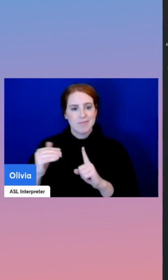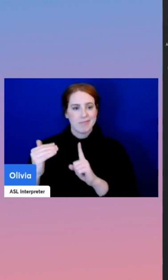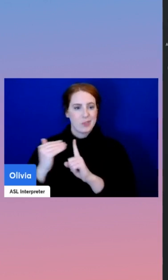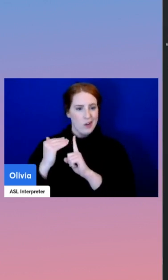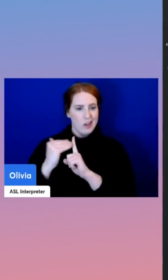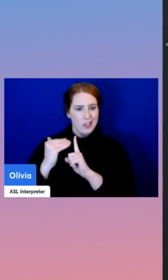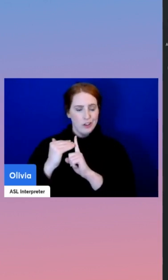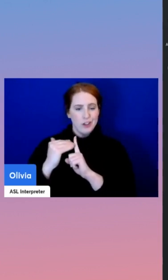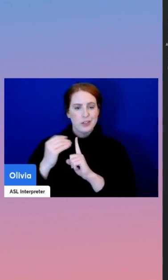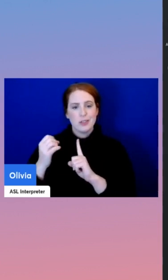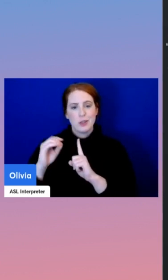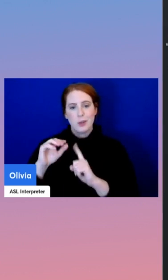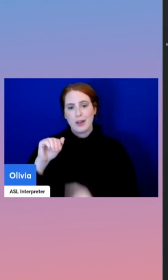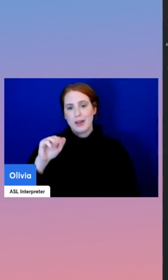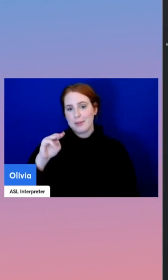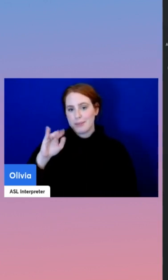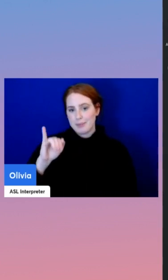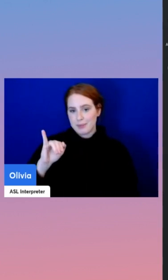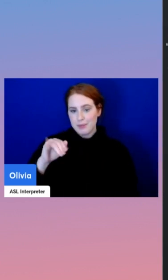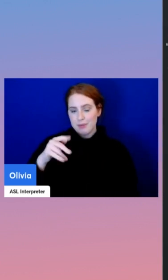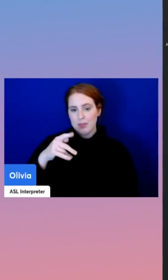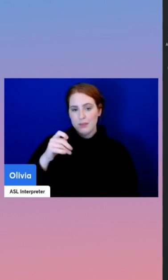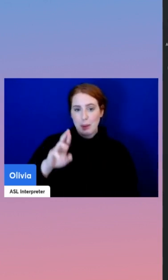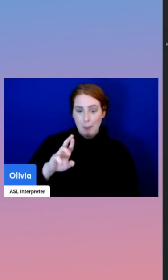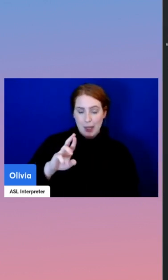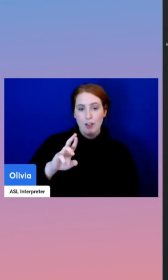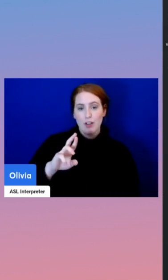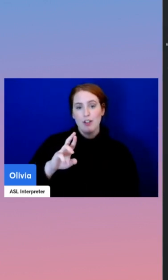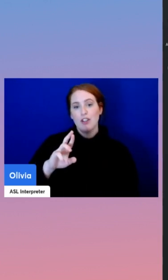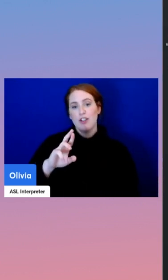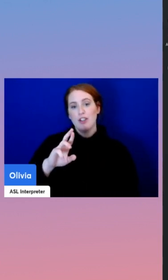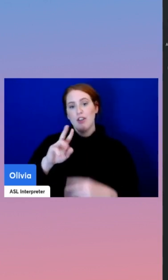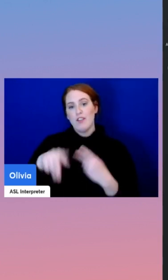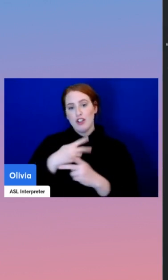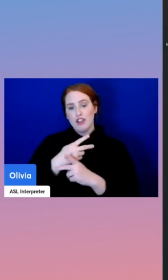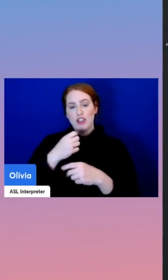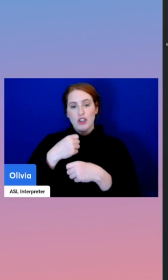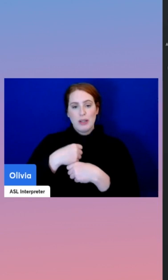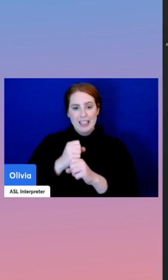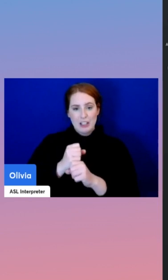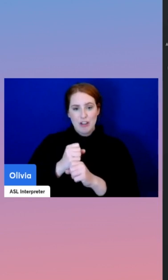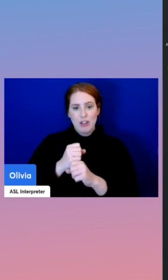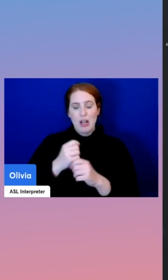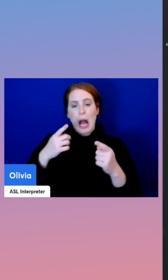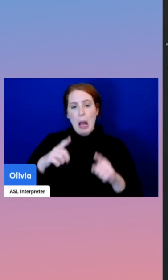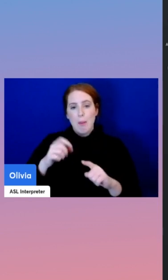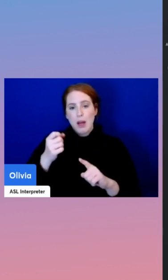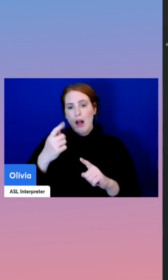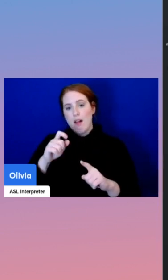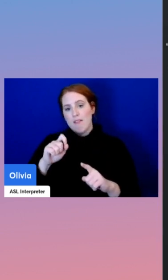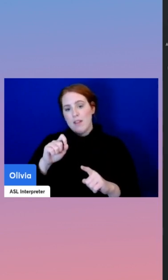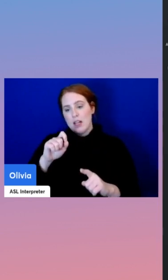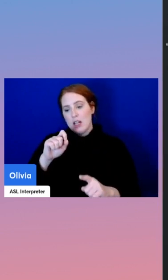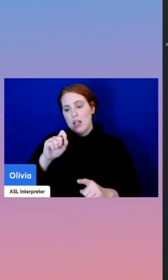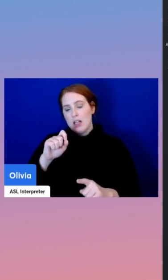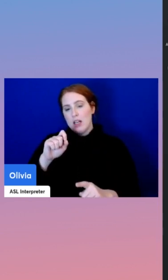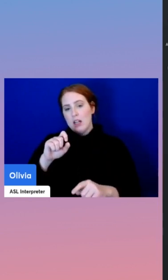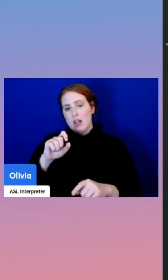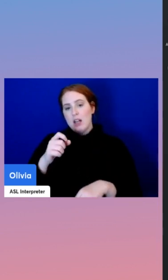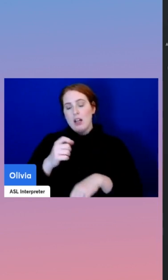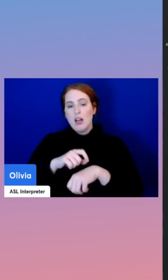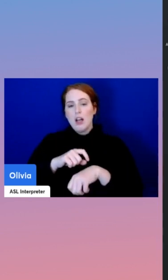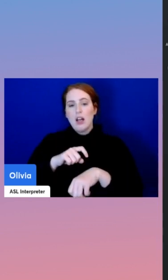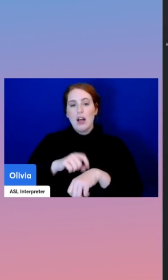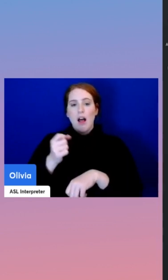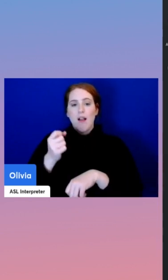the version, the Packer version creation happened at 11:53 CET on the 3rd of